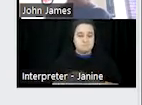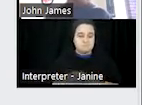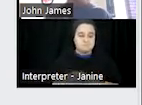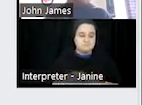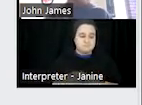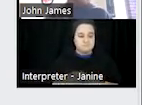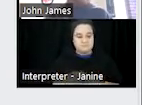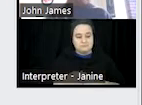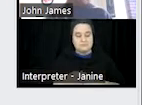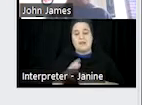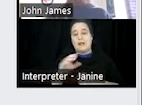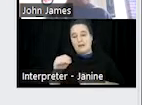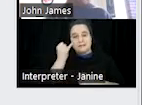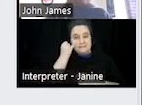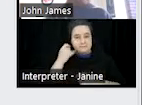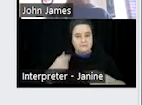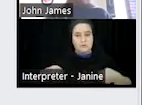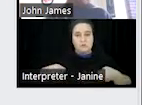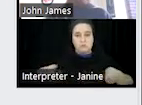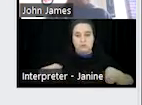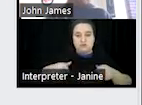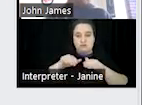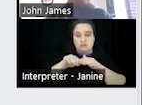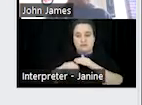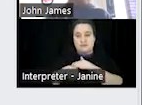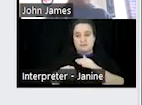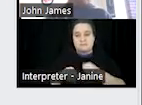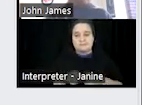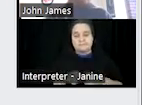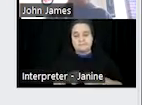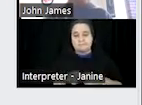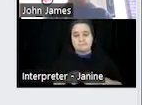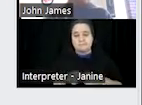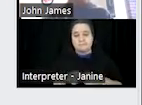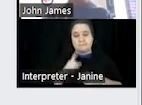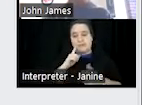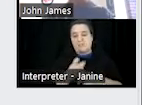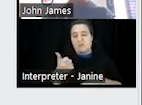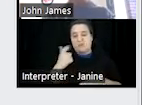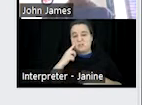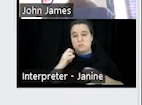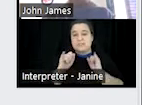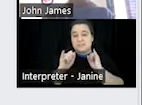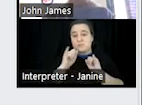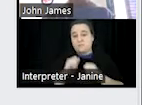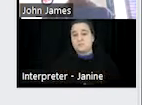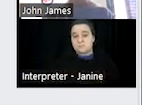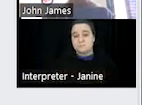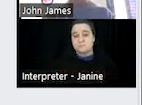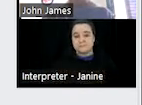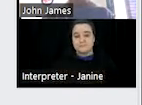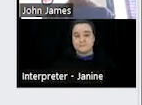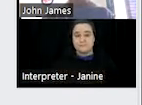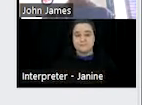wheelchair accessible enough. Mm-hmm. I think the hardest thing would have been interviews. Mm-hmm.